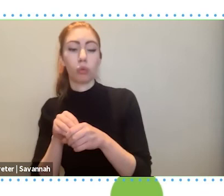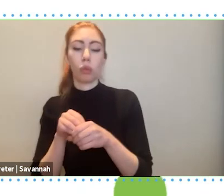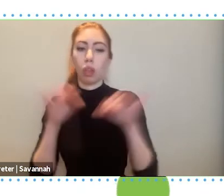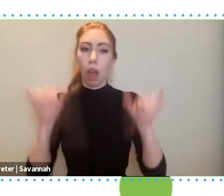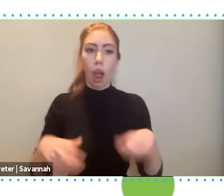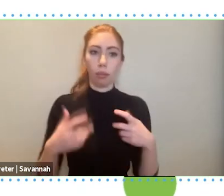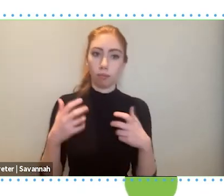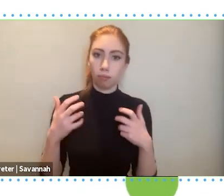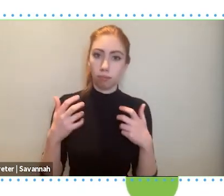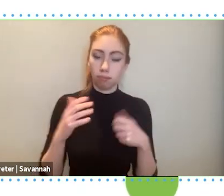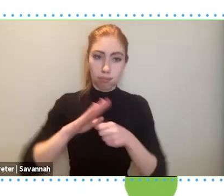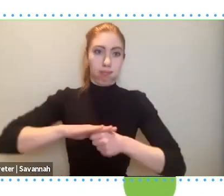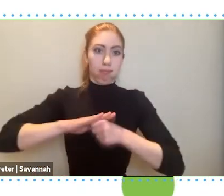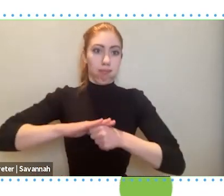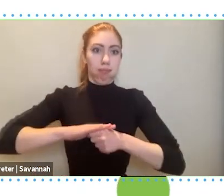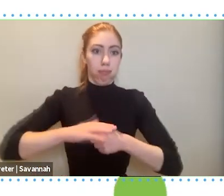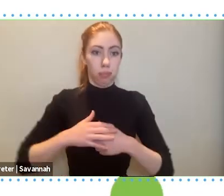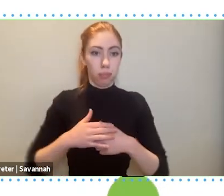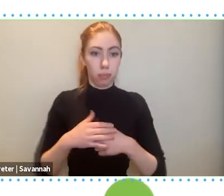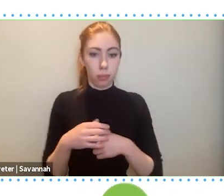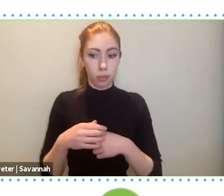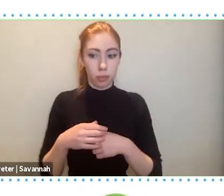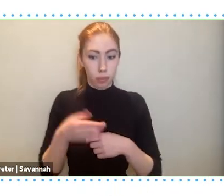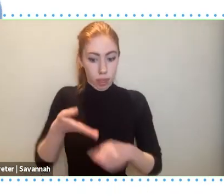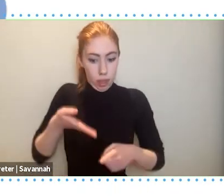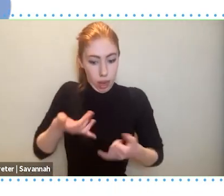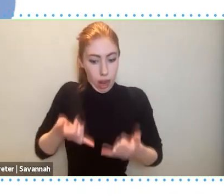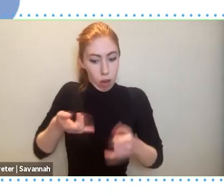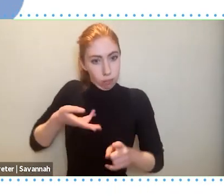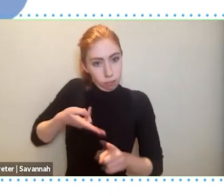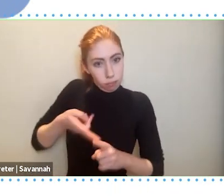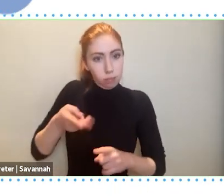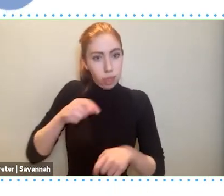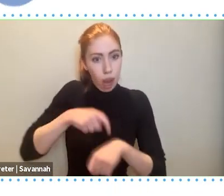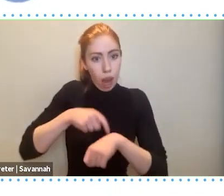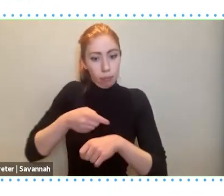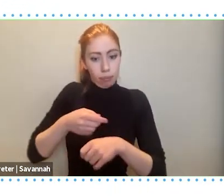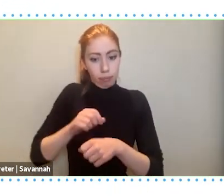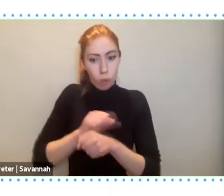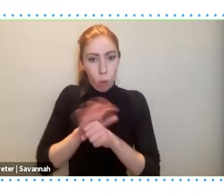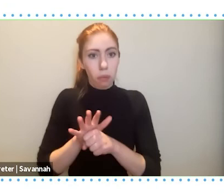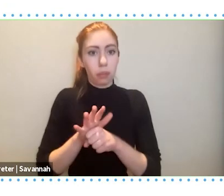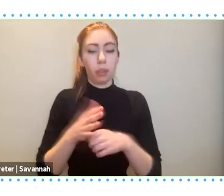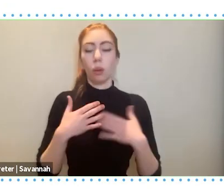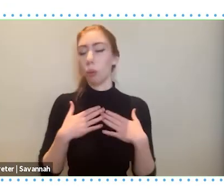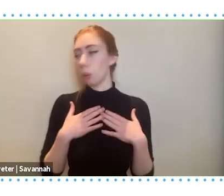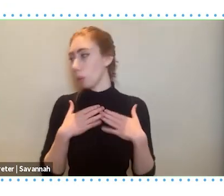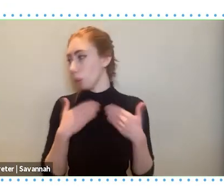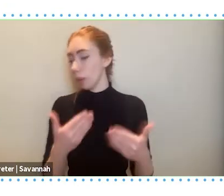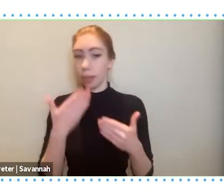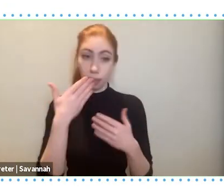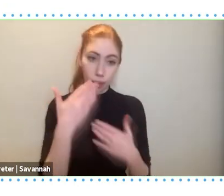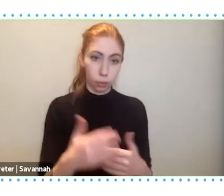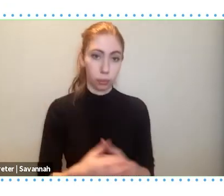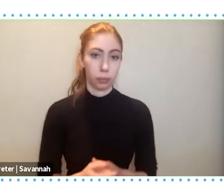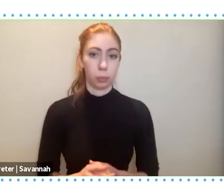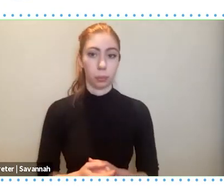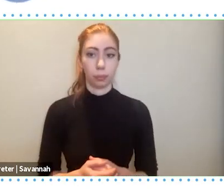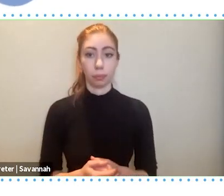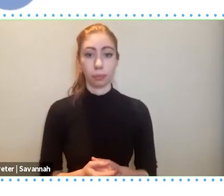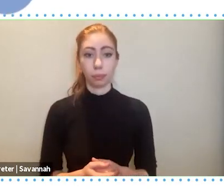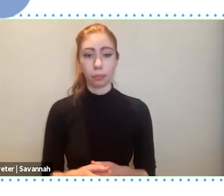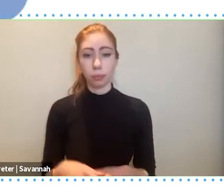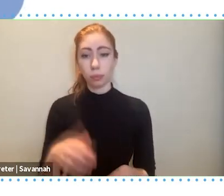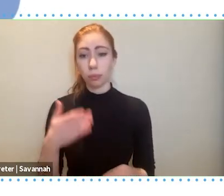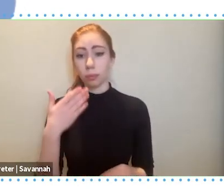got to say, as a member of the board of Business and Arts, I'm really proud that Aubrey and her great team have been able to convene all